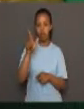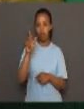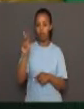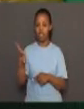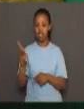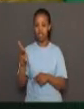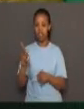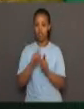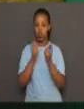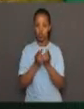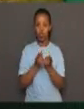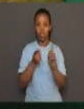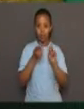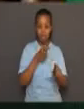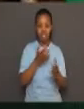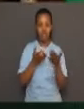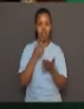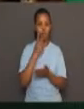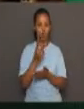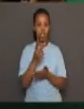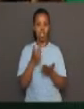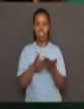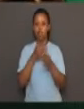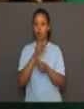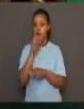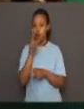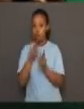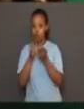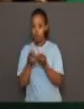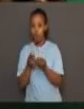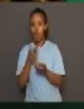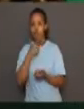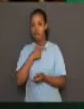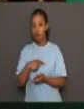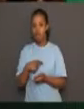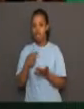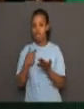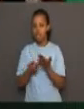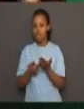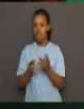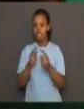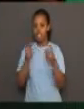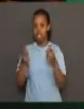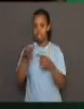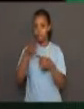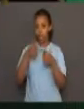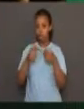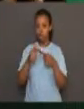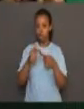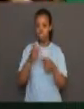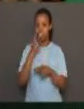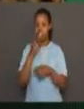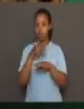Australopithecus. We can see that one of the members of the group senses the oncoming